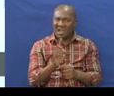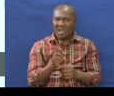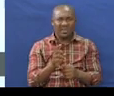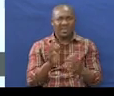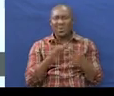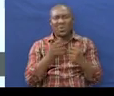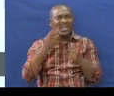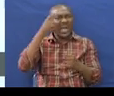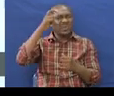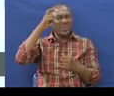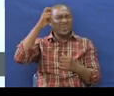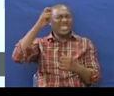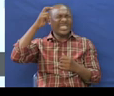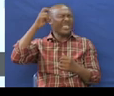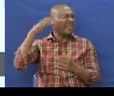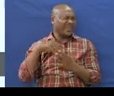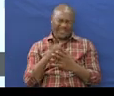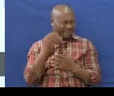abstract and new